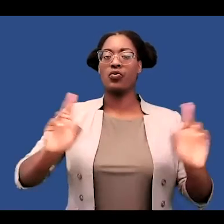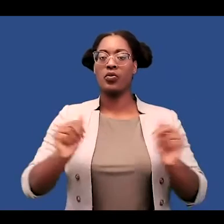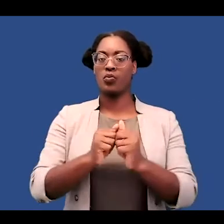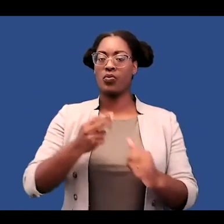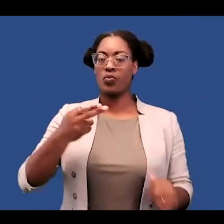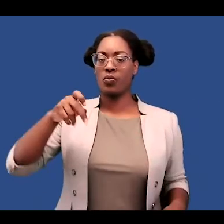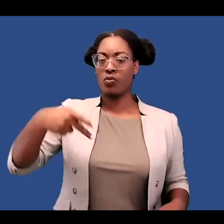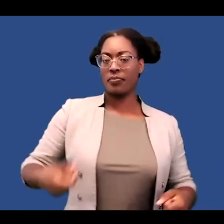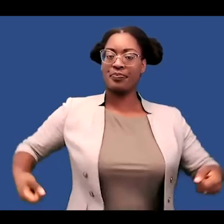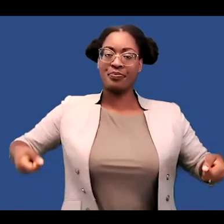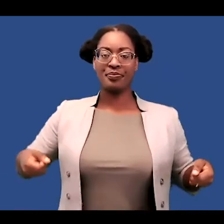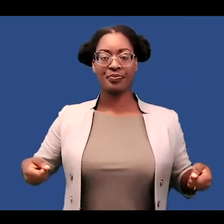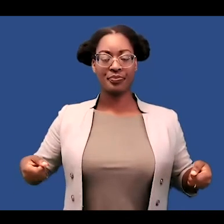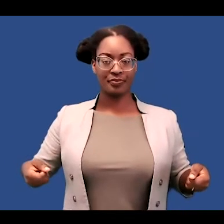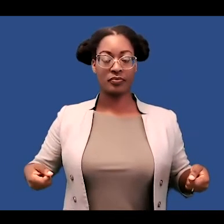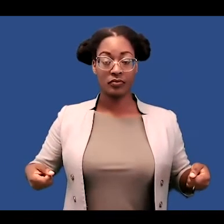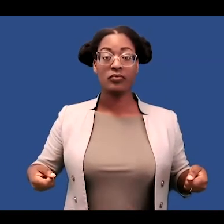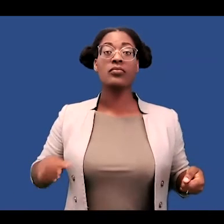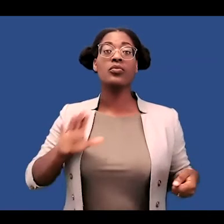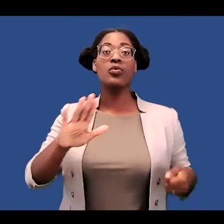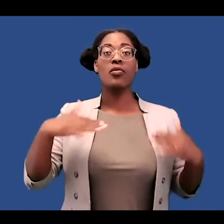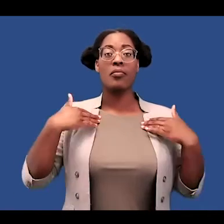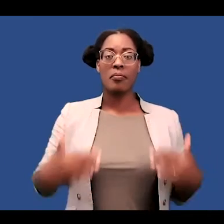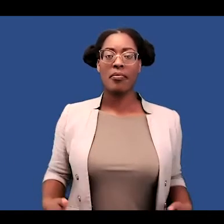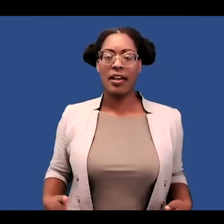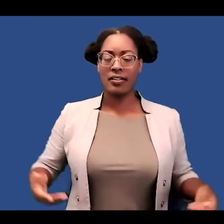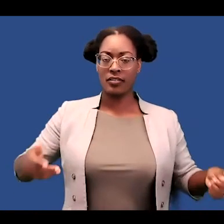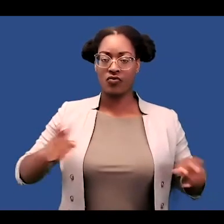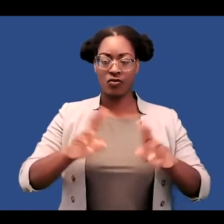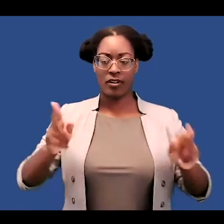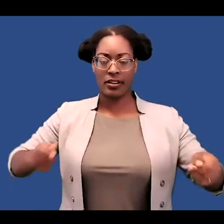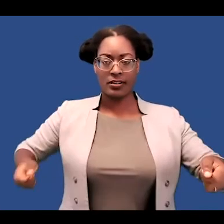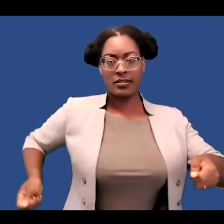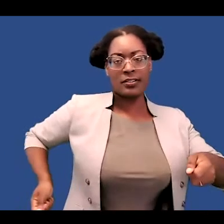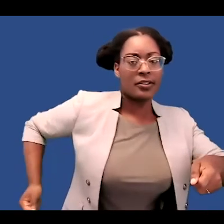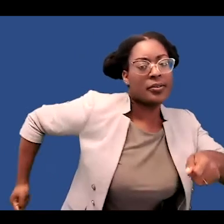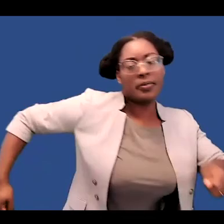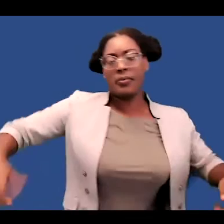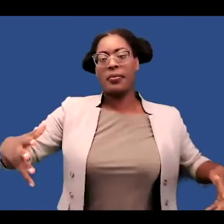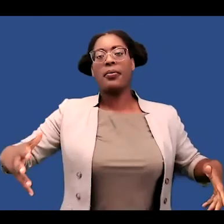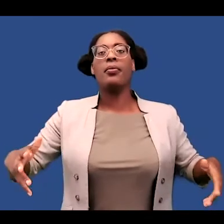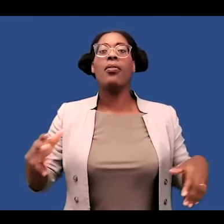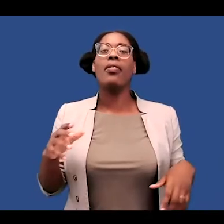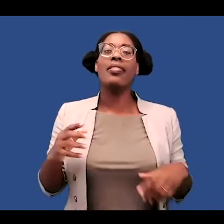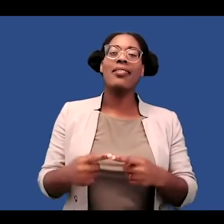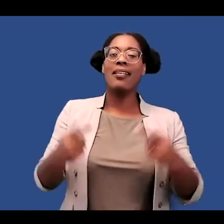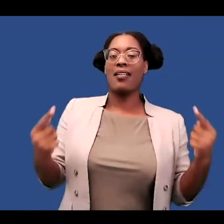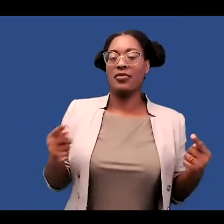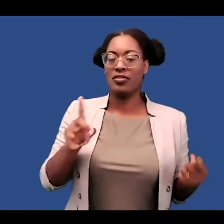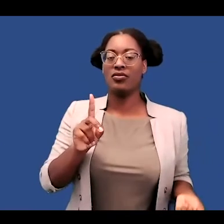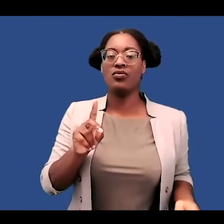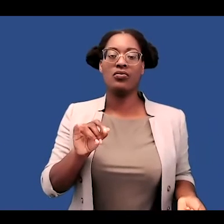back. Wind up and turn your body in one direction and give the hoop an energetic spin around your waist in the